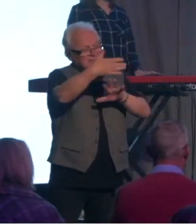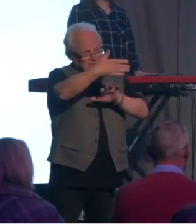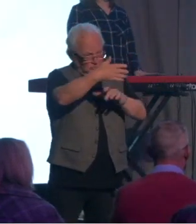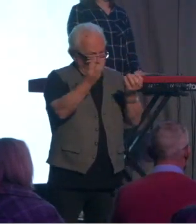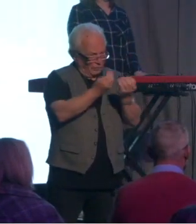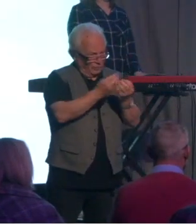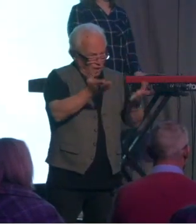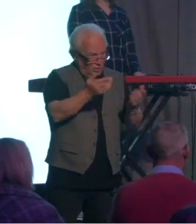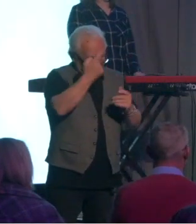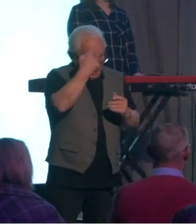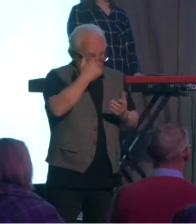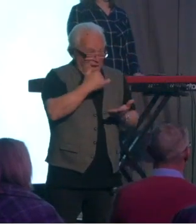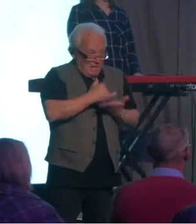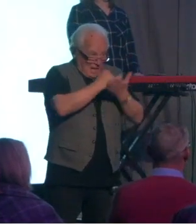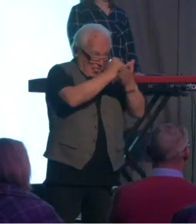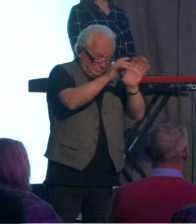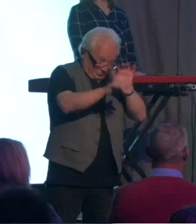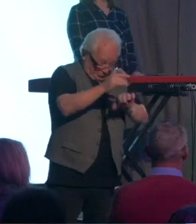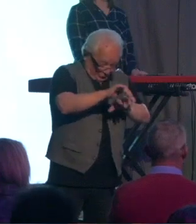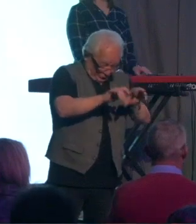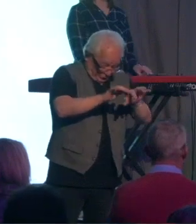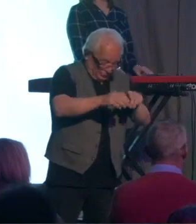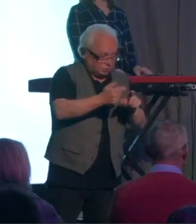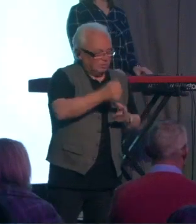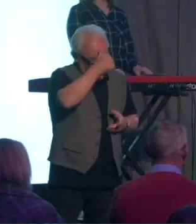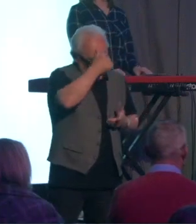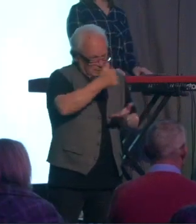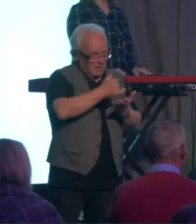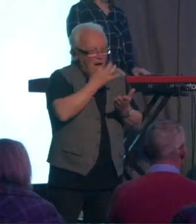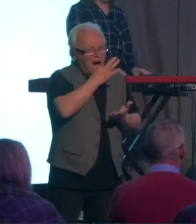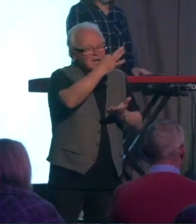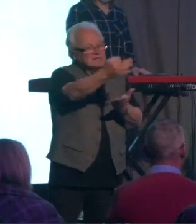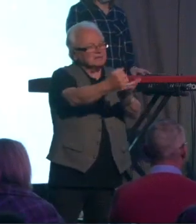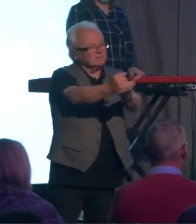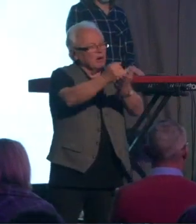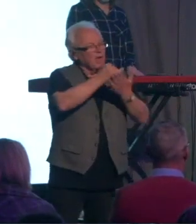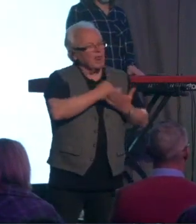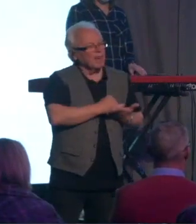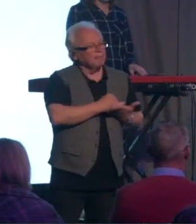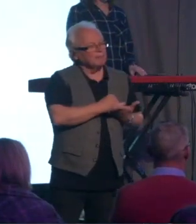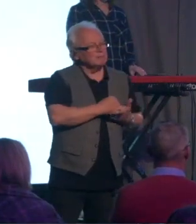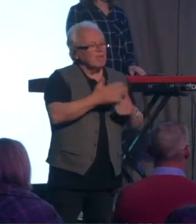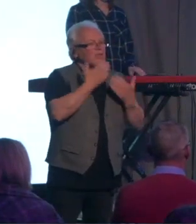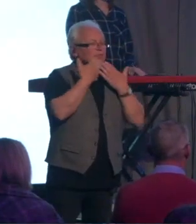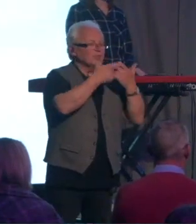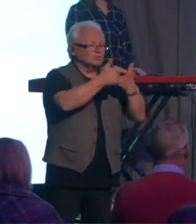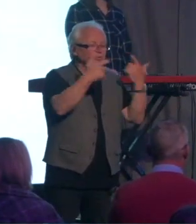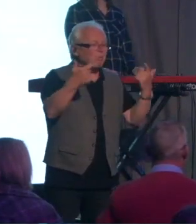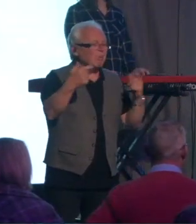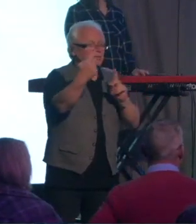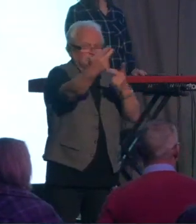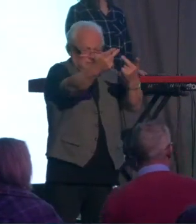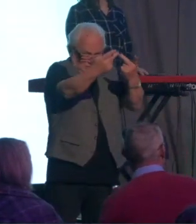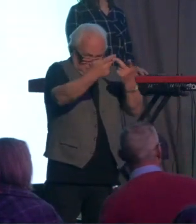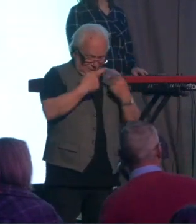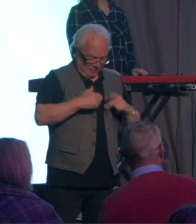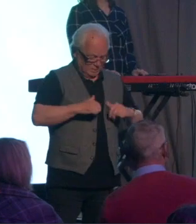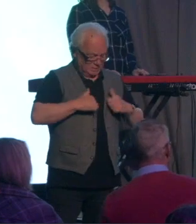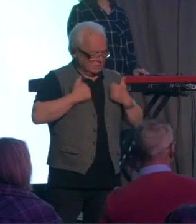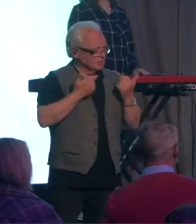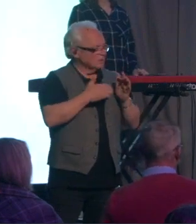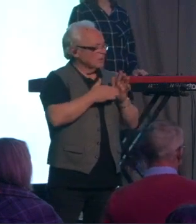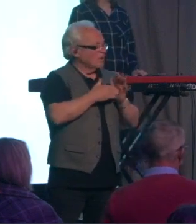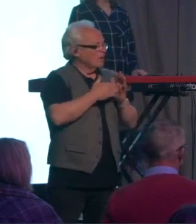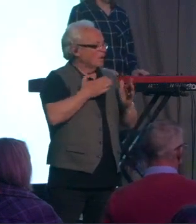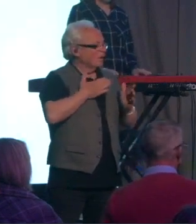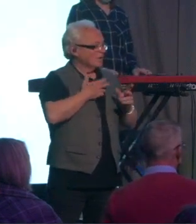you can jump onto our website, and there's pastoral care there as well. So I want to thank you so much for coming today. If you'll allow me, let me just